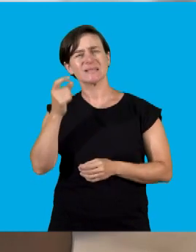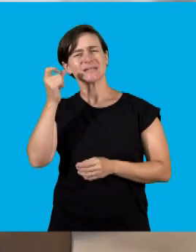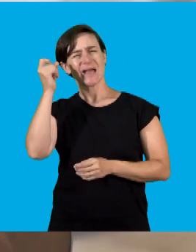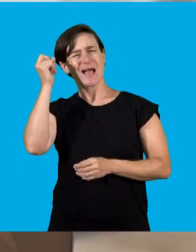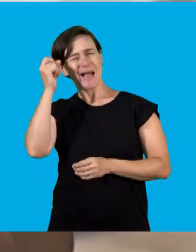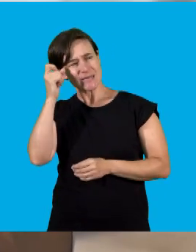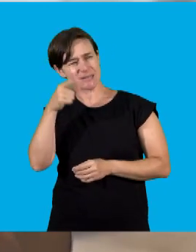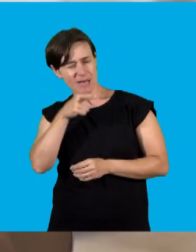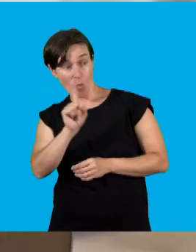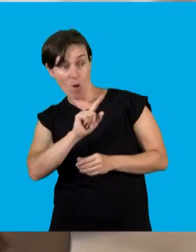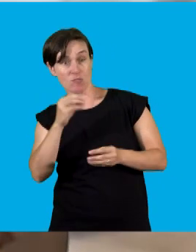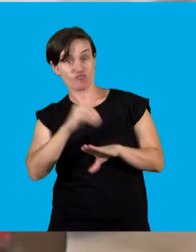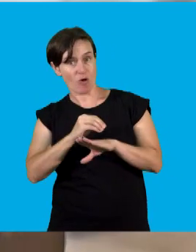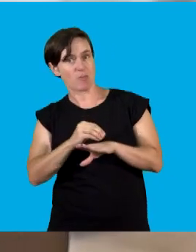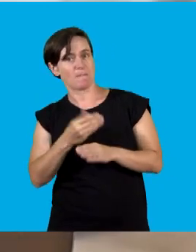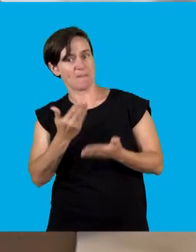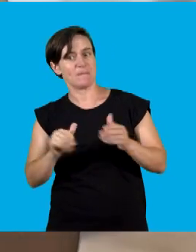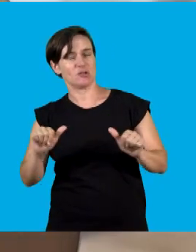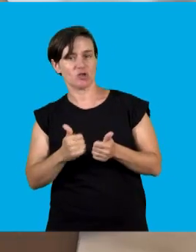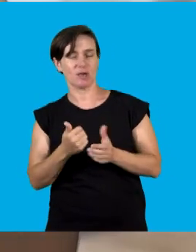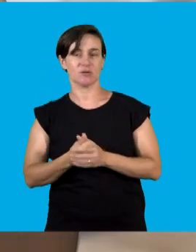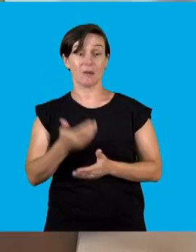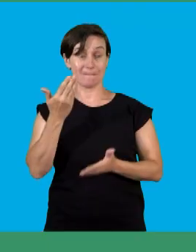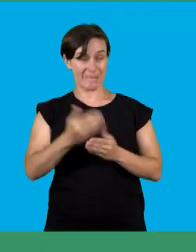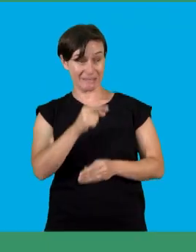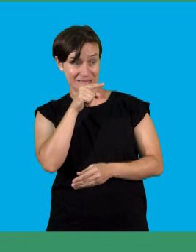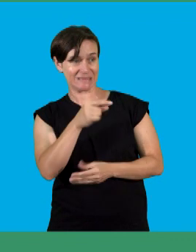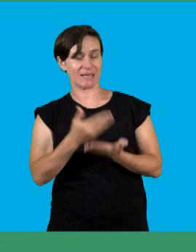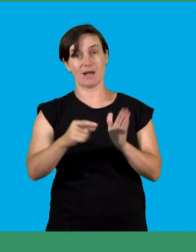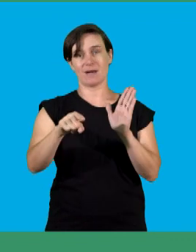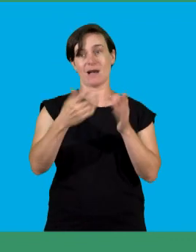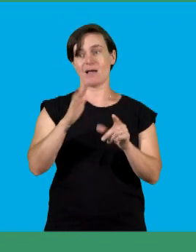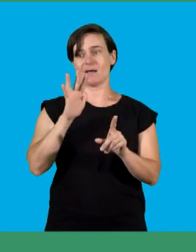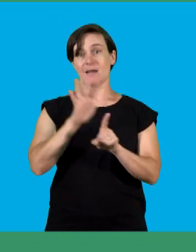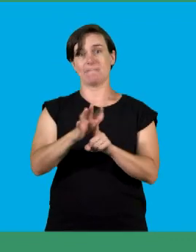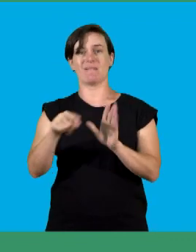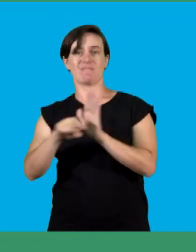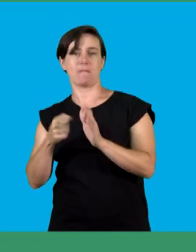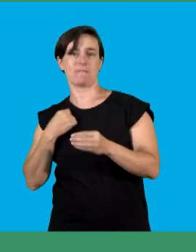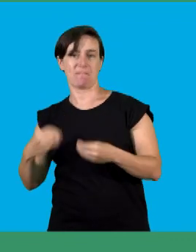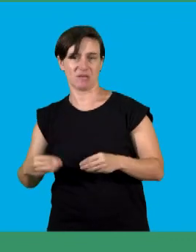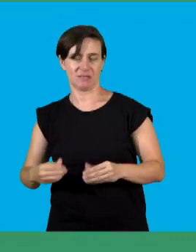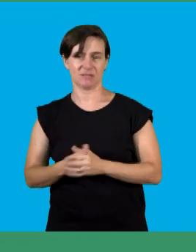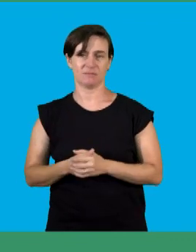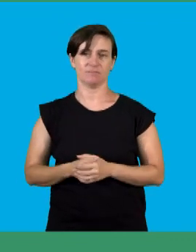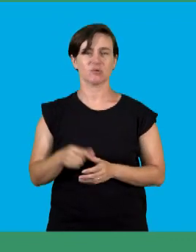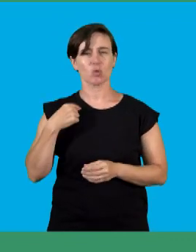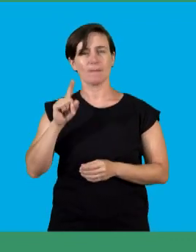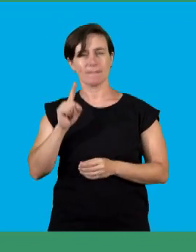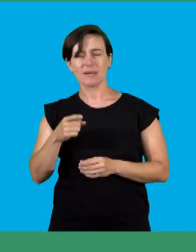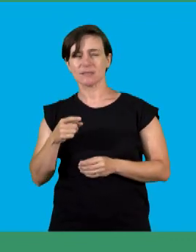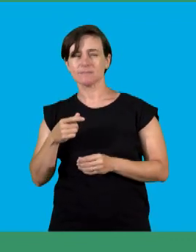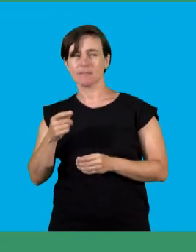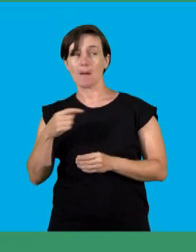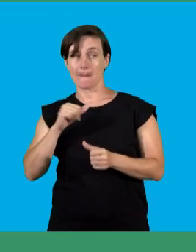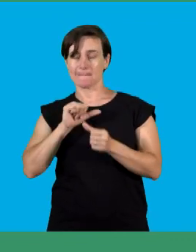be proactive and look at, okay, fine, what could impact my business negatively, so that you can come up with contingency plan, or can come